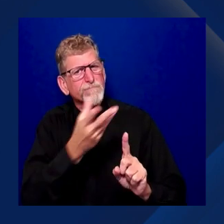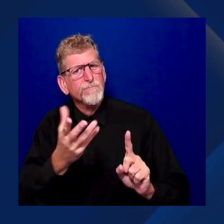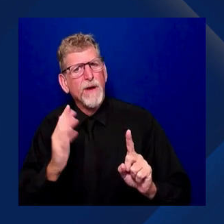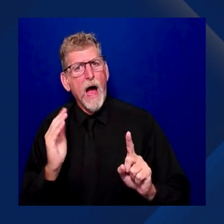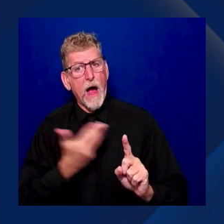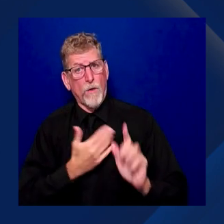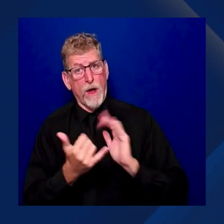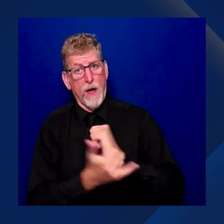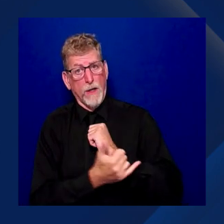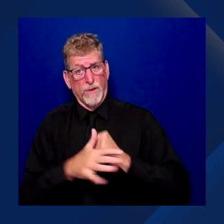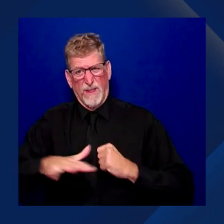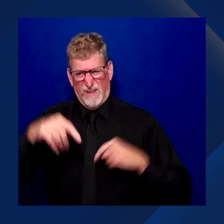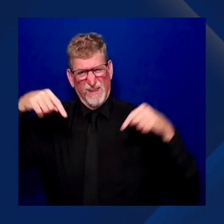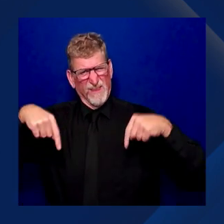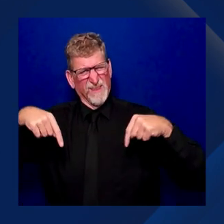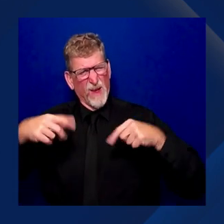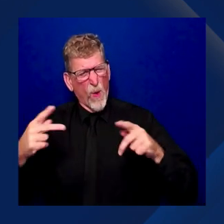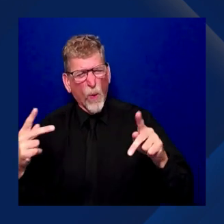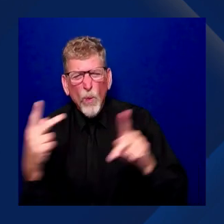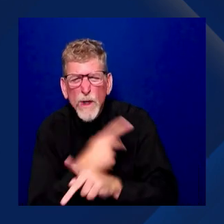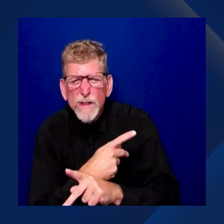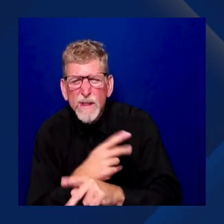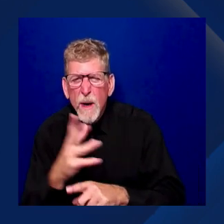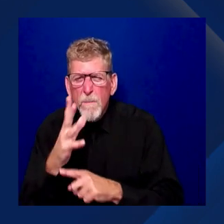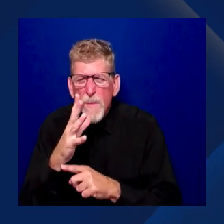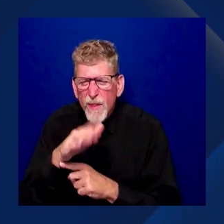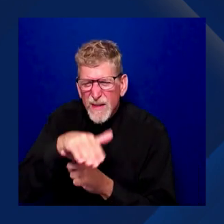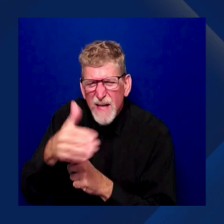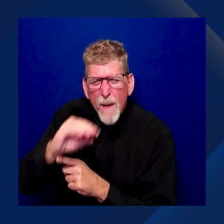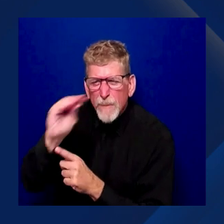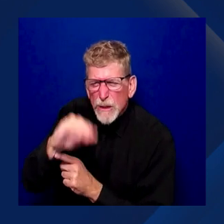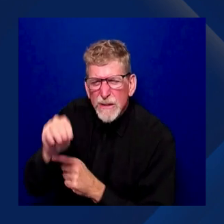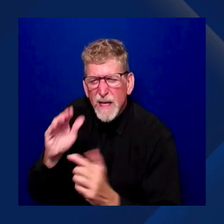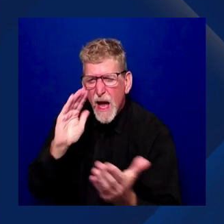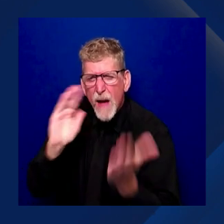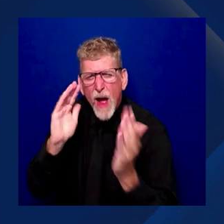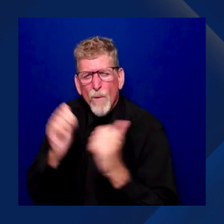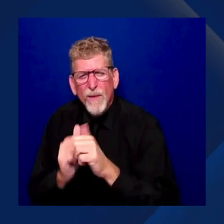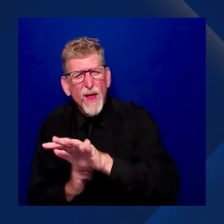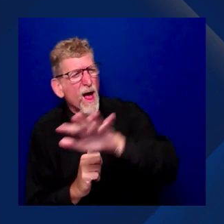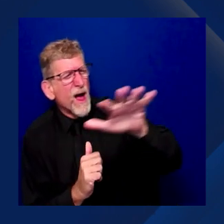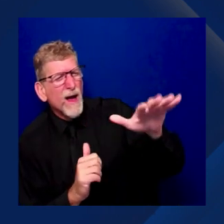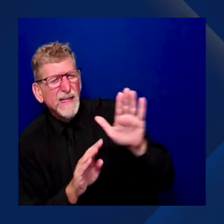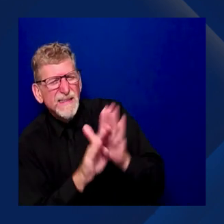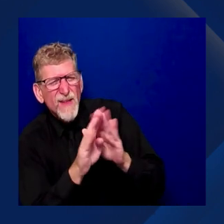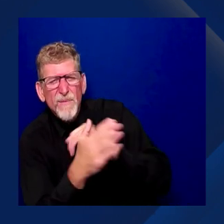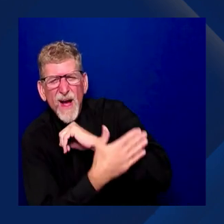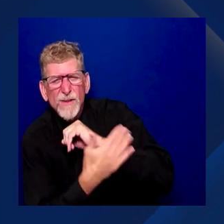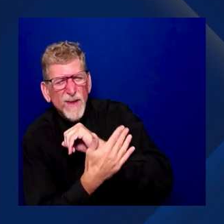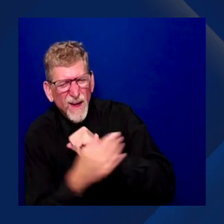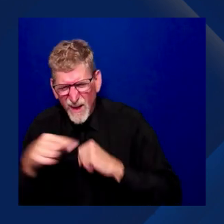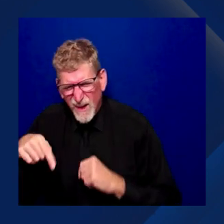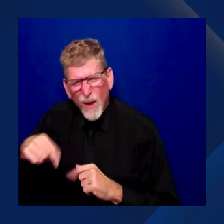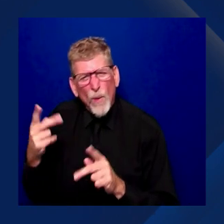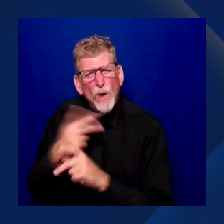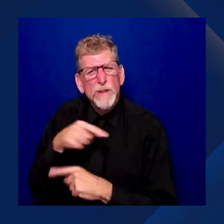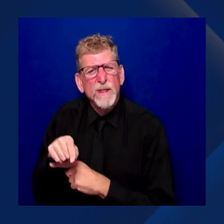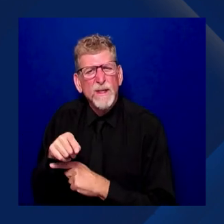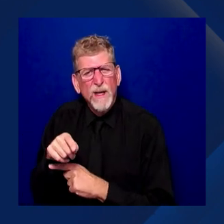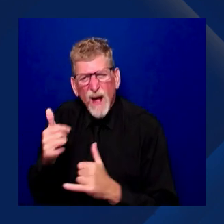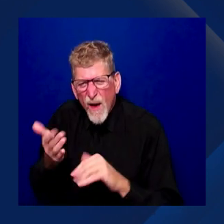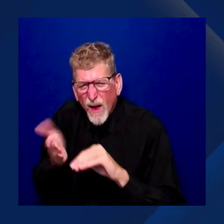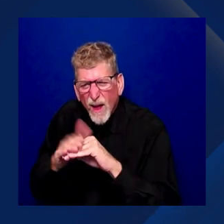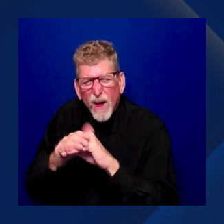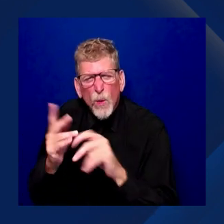an outrage that for years now it has been on the rise and is continuing to disproportionately affect Black,